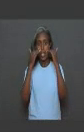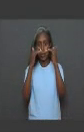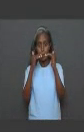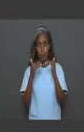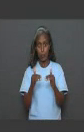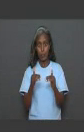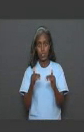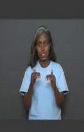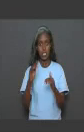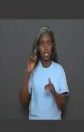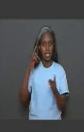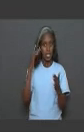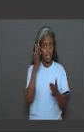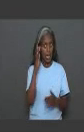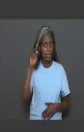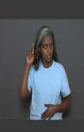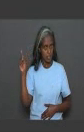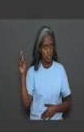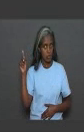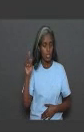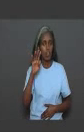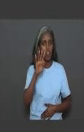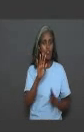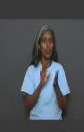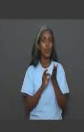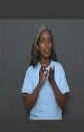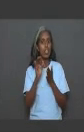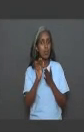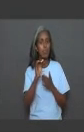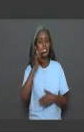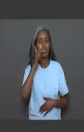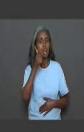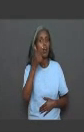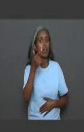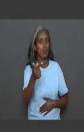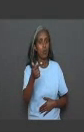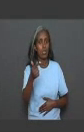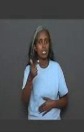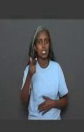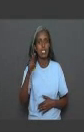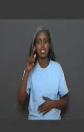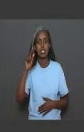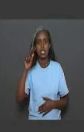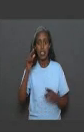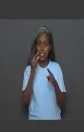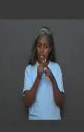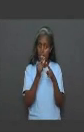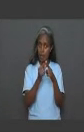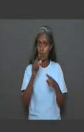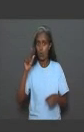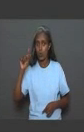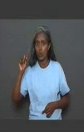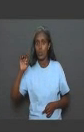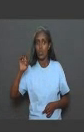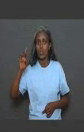In a proportion like this one, the four numbers are called the terms